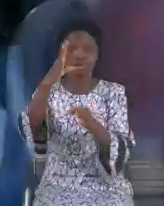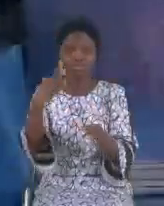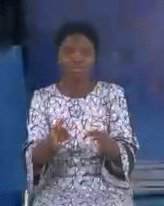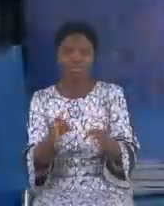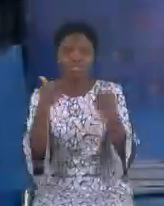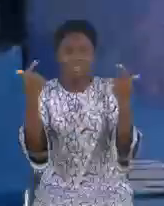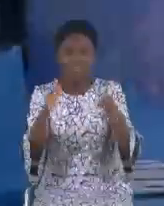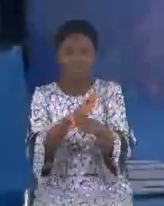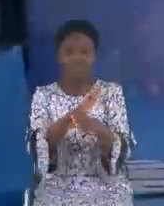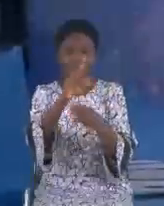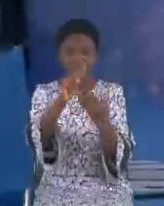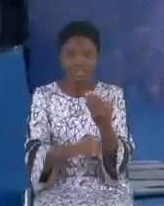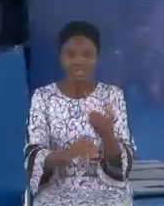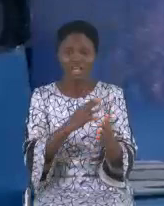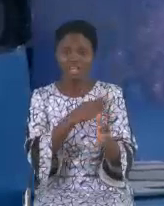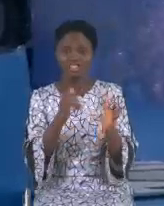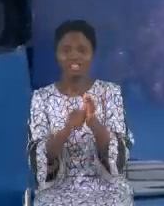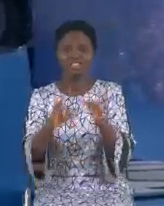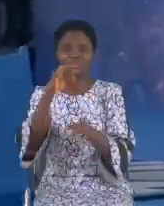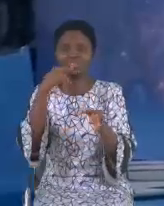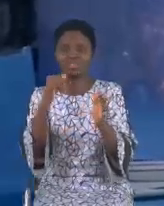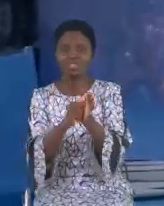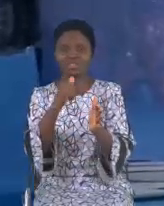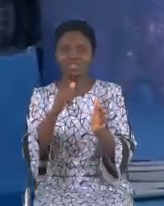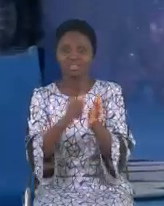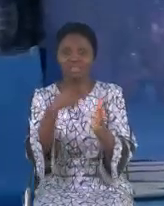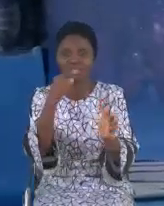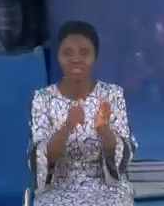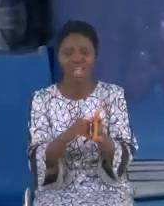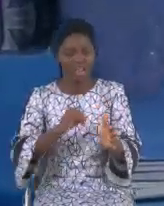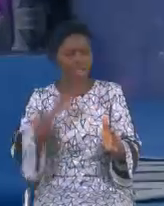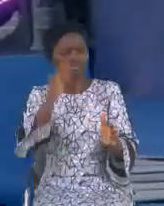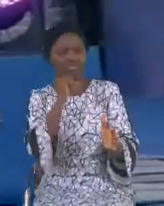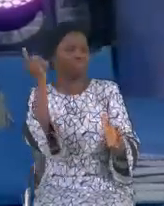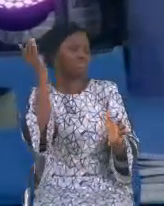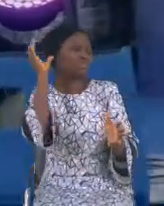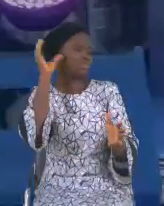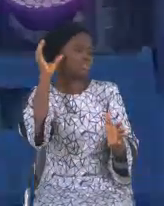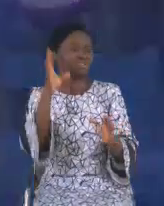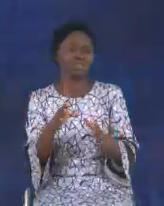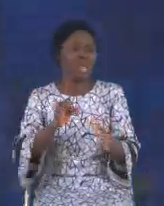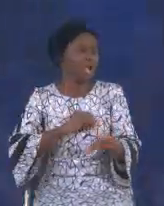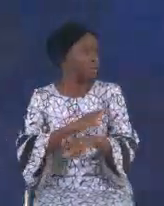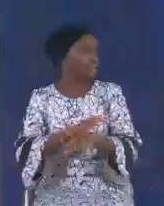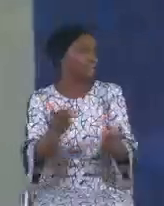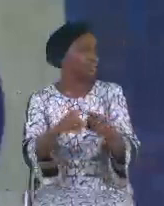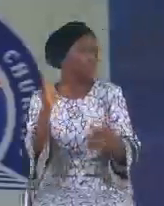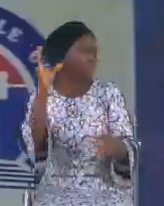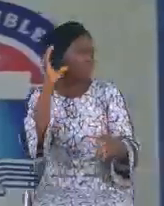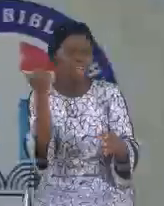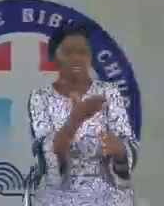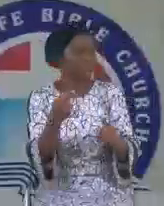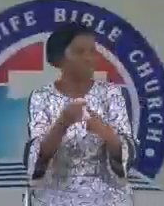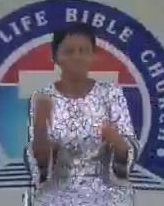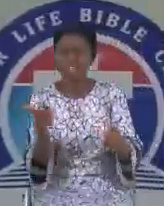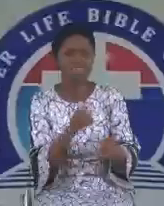and that spirit that says, I will not listen. I don't hear anything from anybody. I make up my